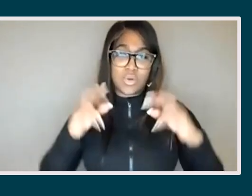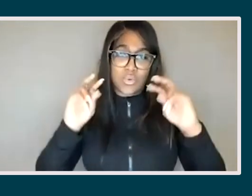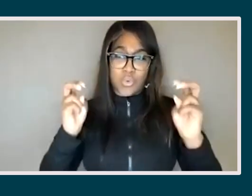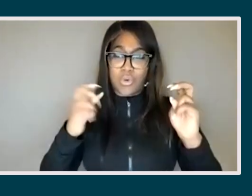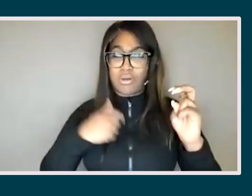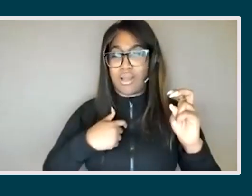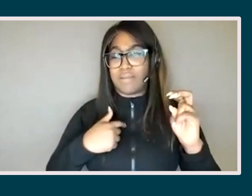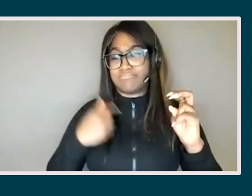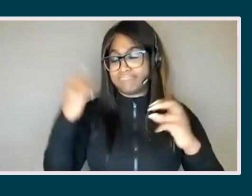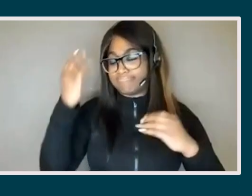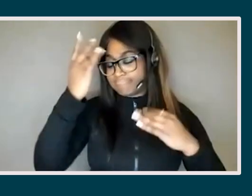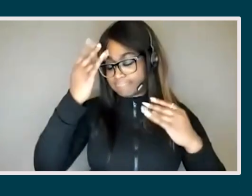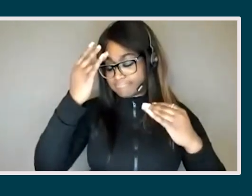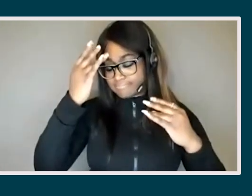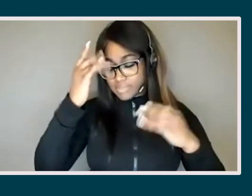of,